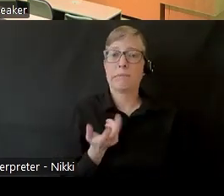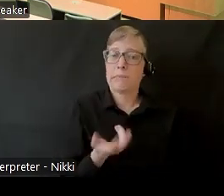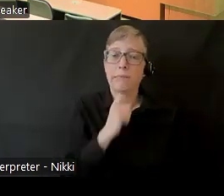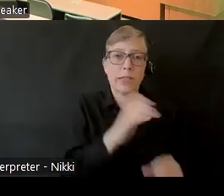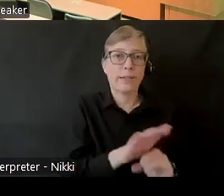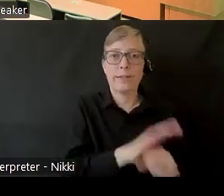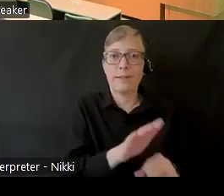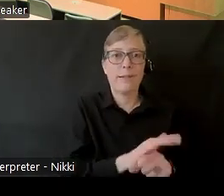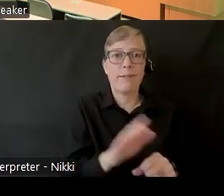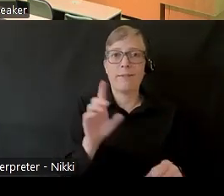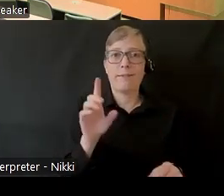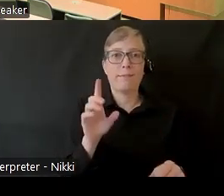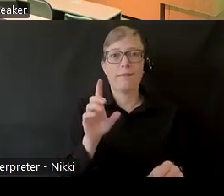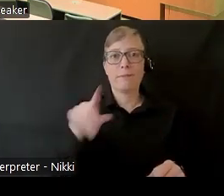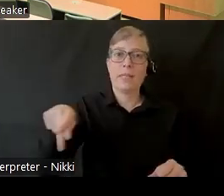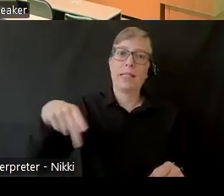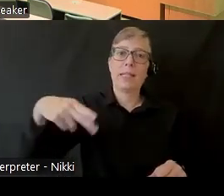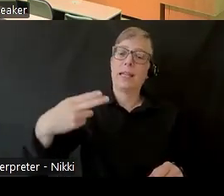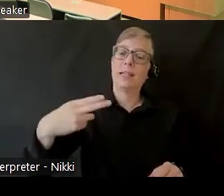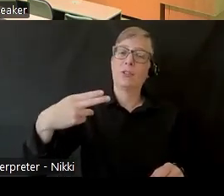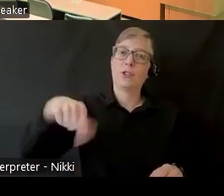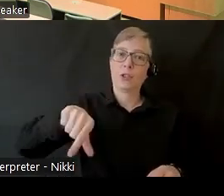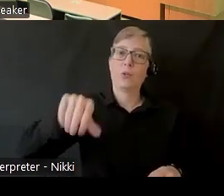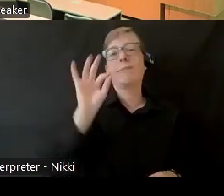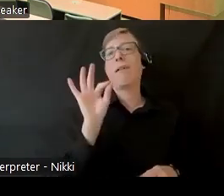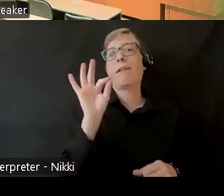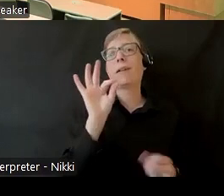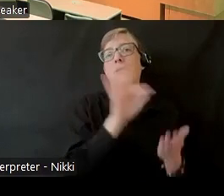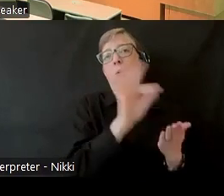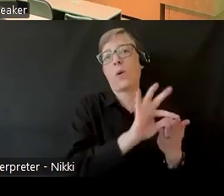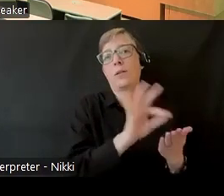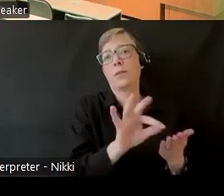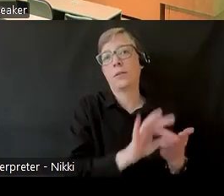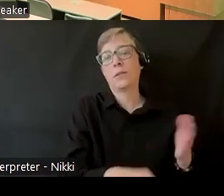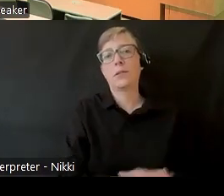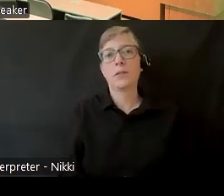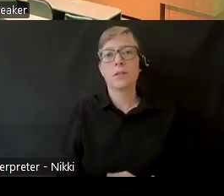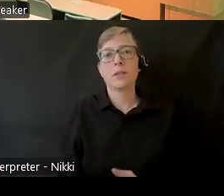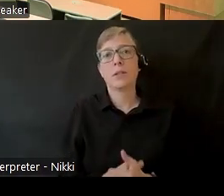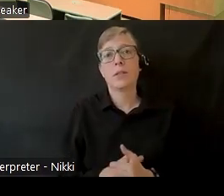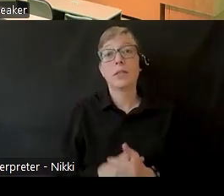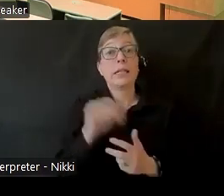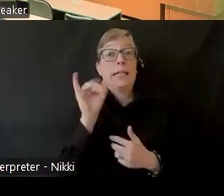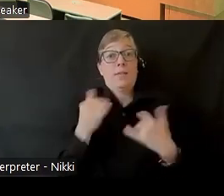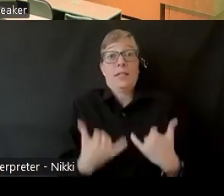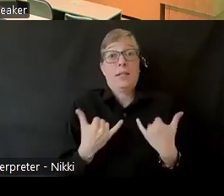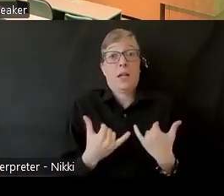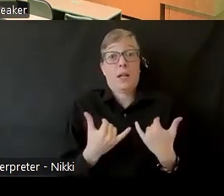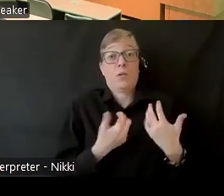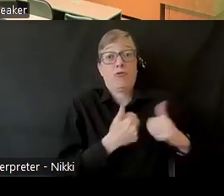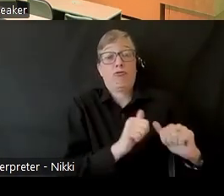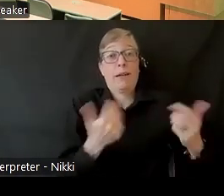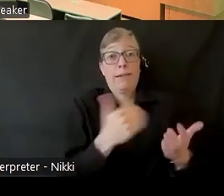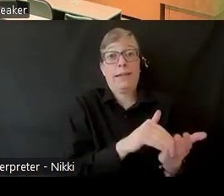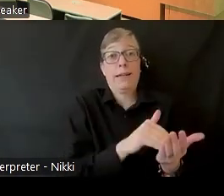sparsely collected nature of PHQ-9 scores at that time. I think if I were to do this now, I think I would have much